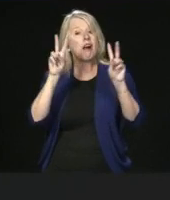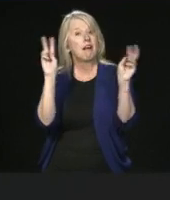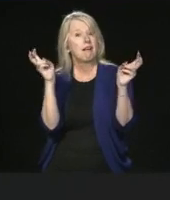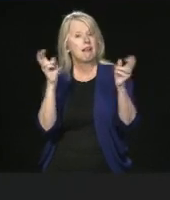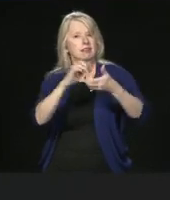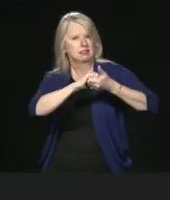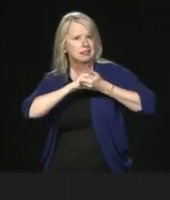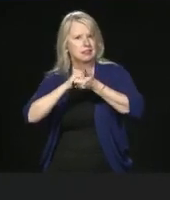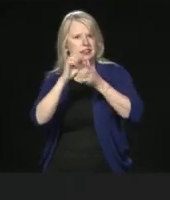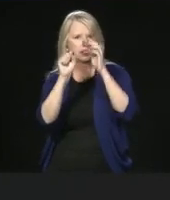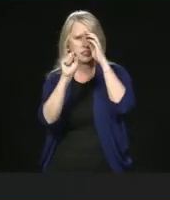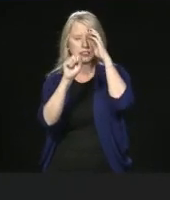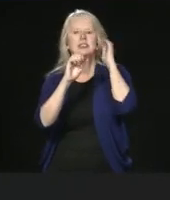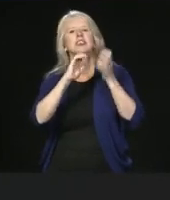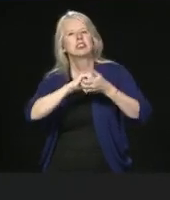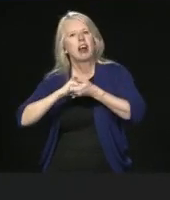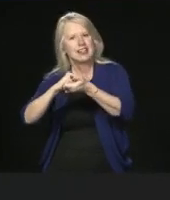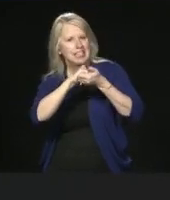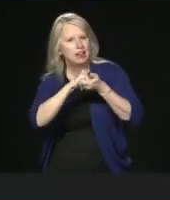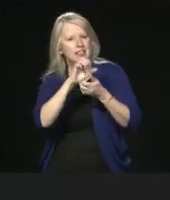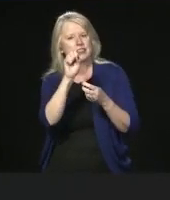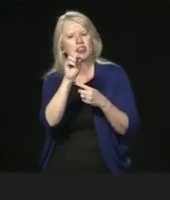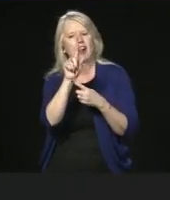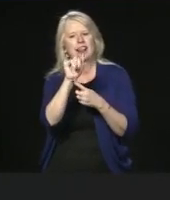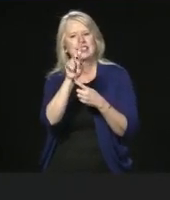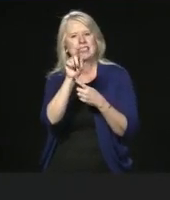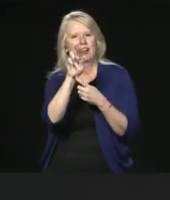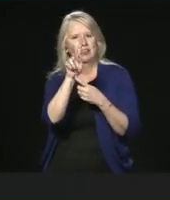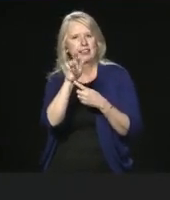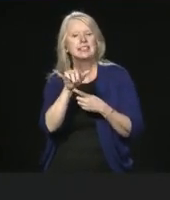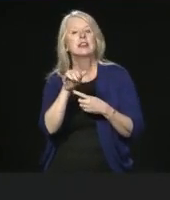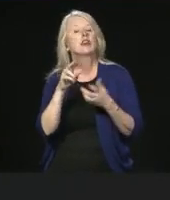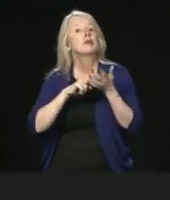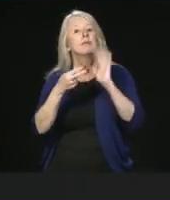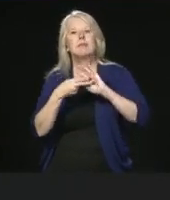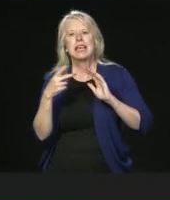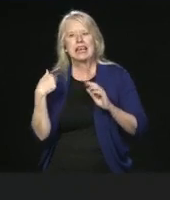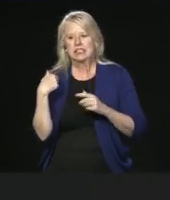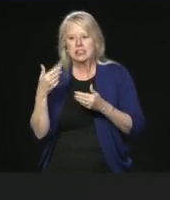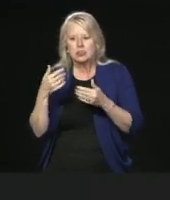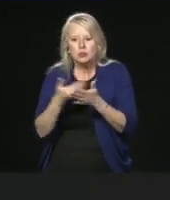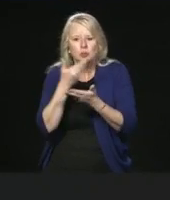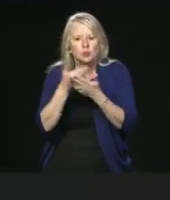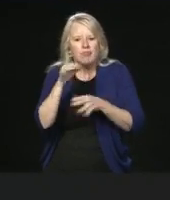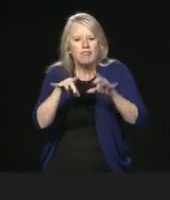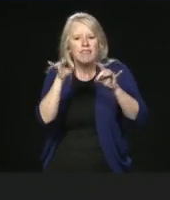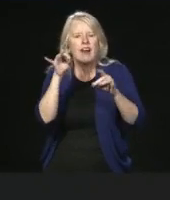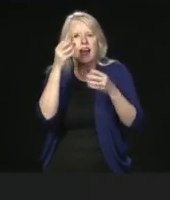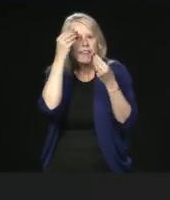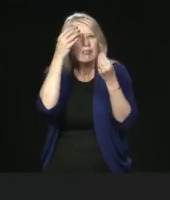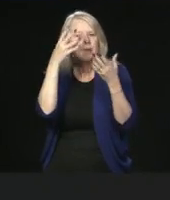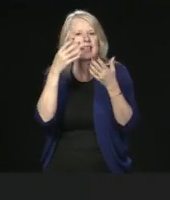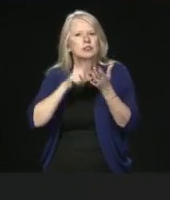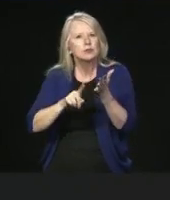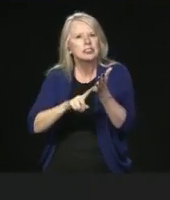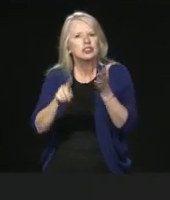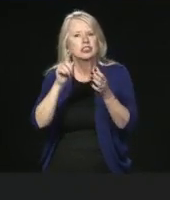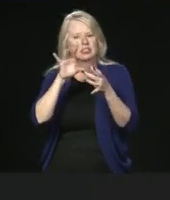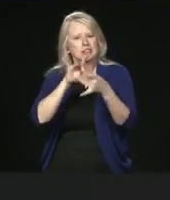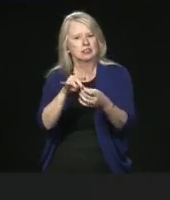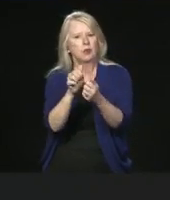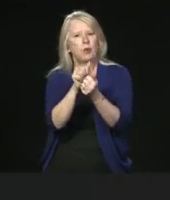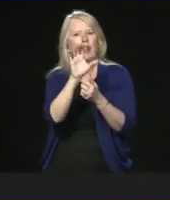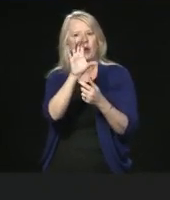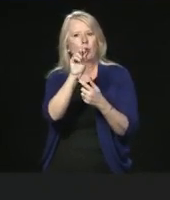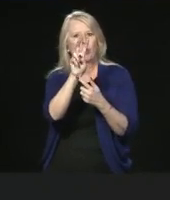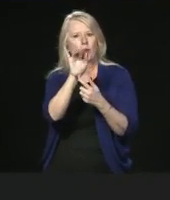to rapidly gather data on the most promising therapies for COVID-19. It's an all-out